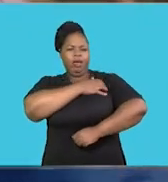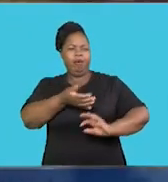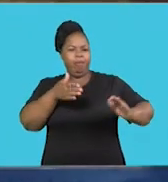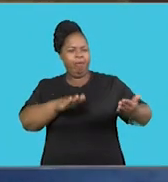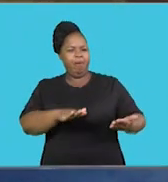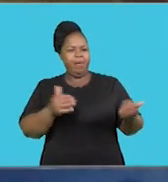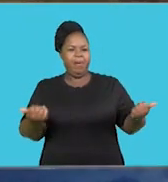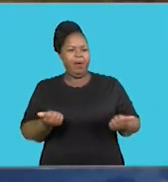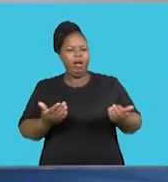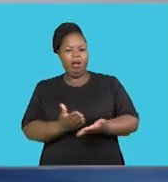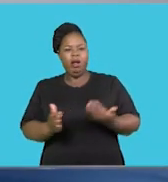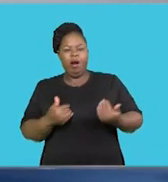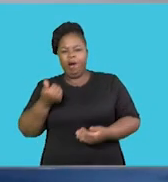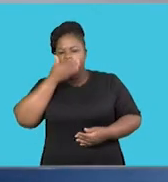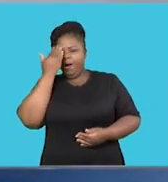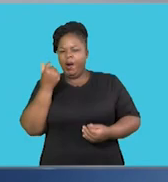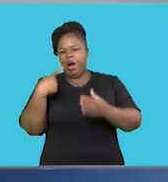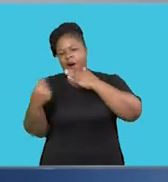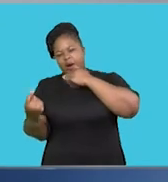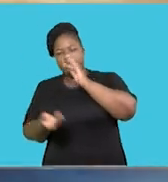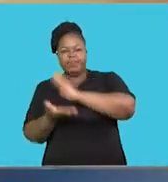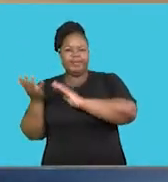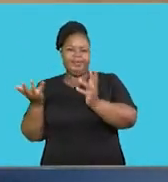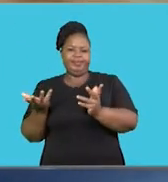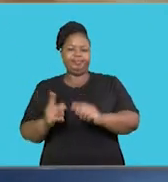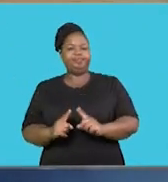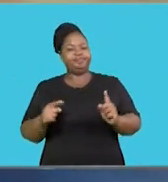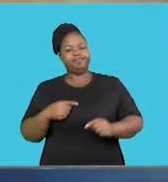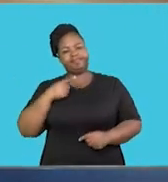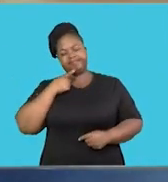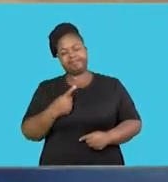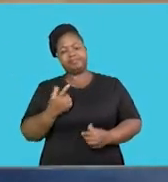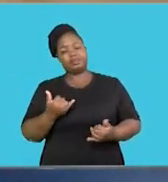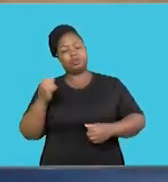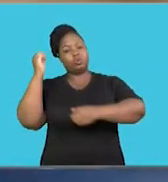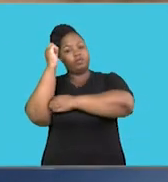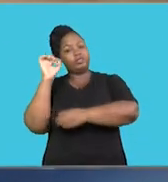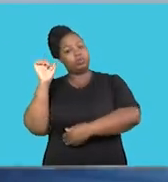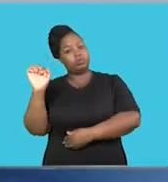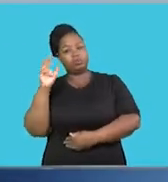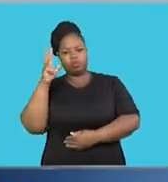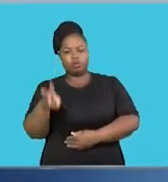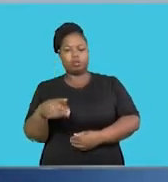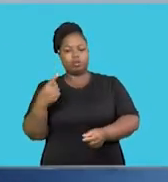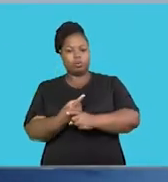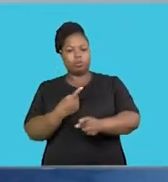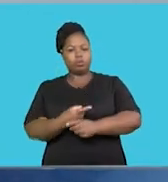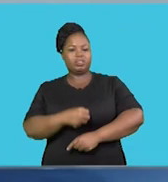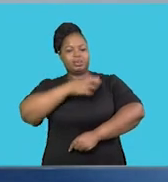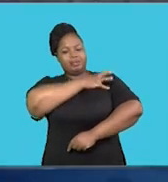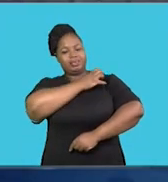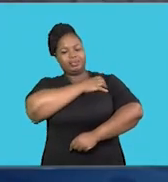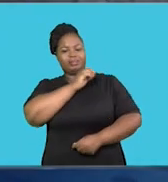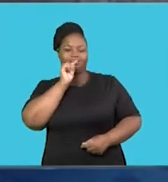sena moo ba sesang masiu teng fela o tisitse polelo ya gore kantoro ya bona e tla dula tshehetsong ya Palestina go